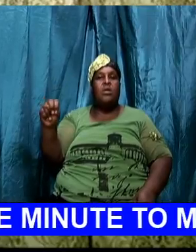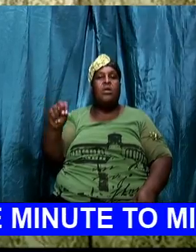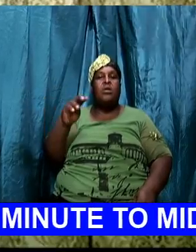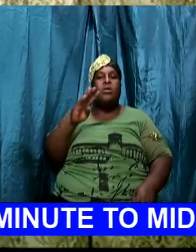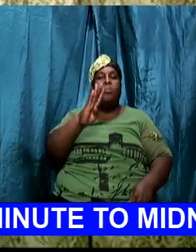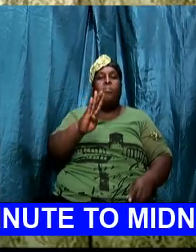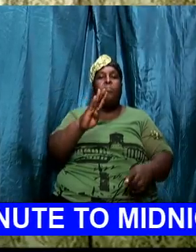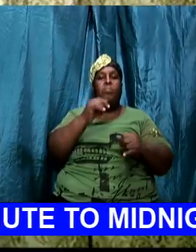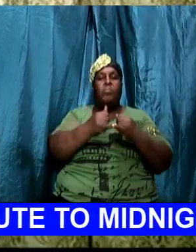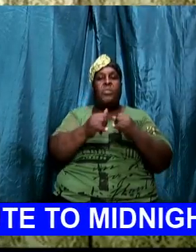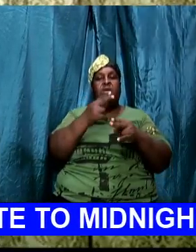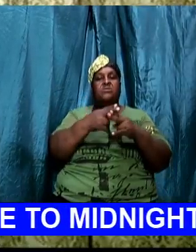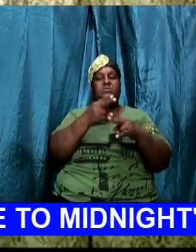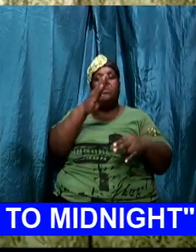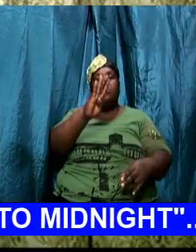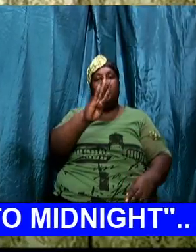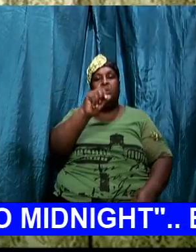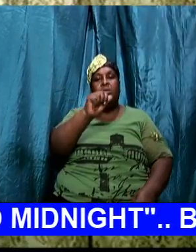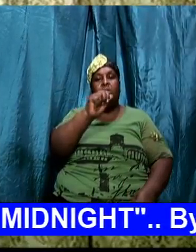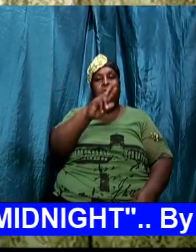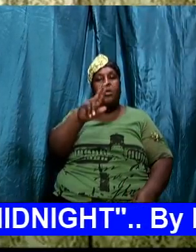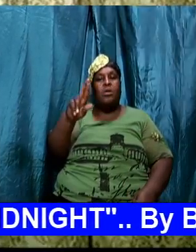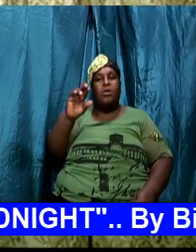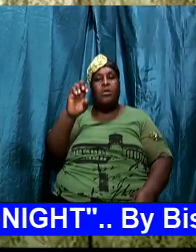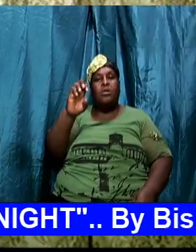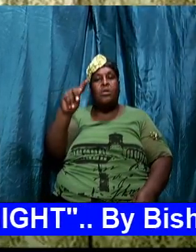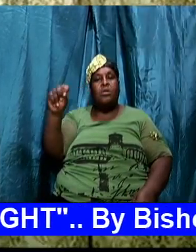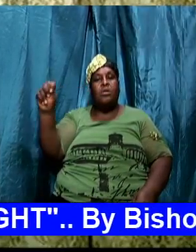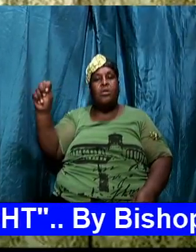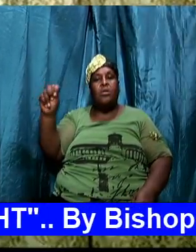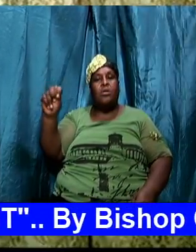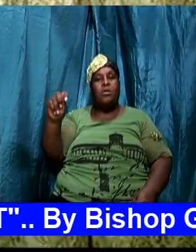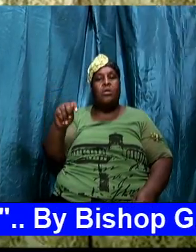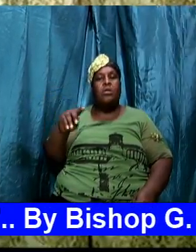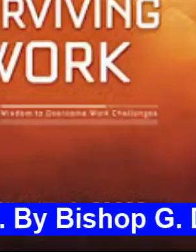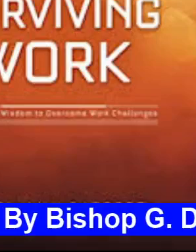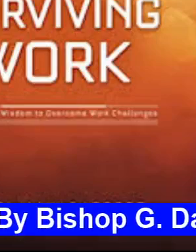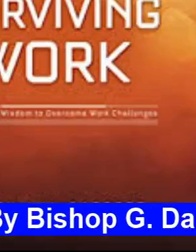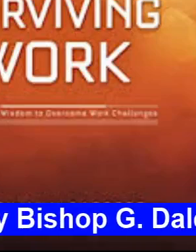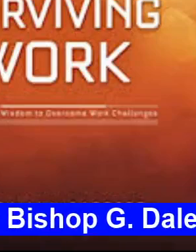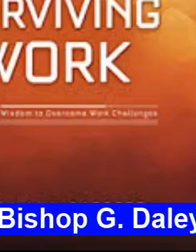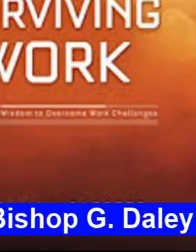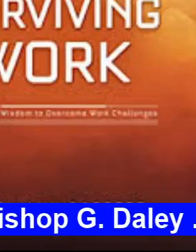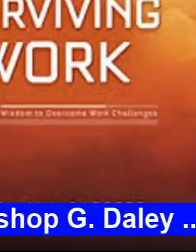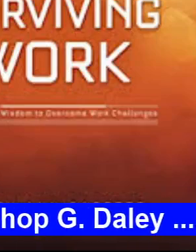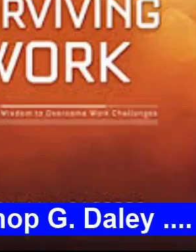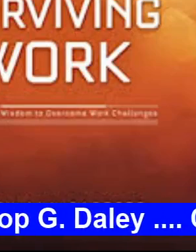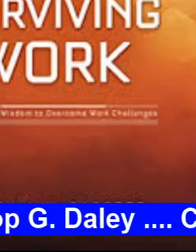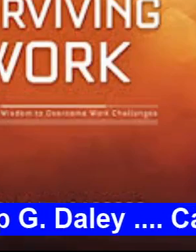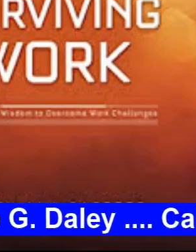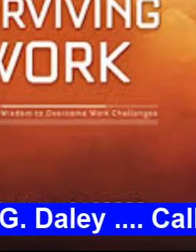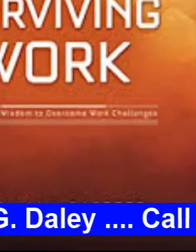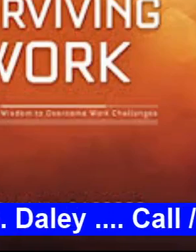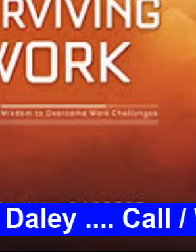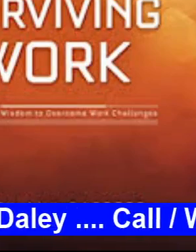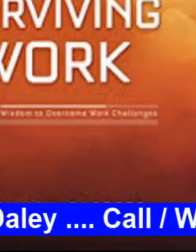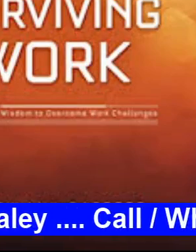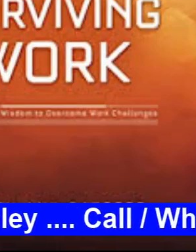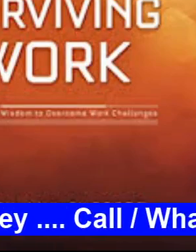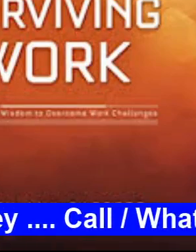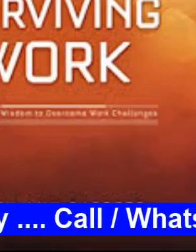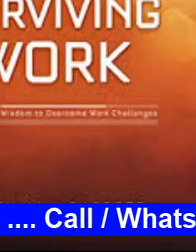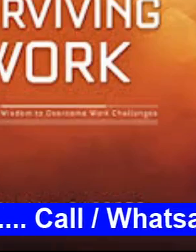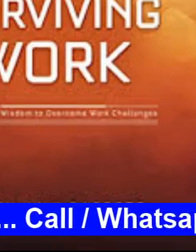little while also. Her book is not available in paperback.